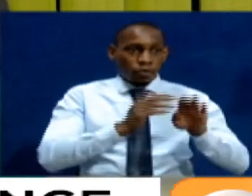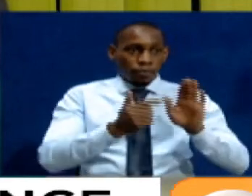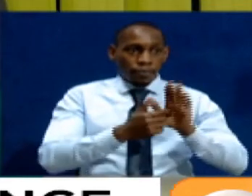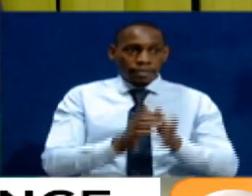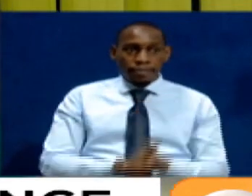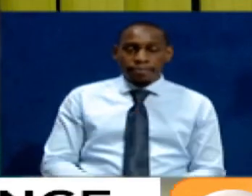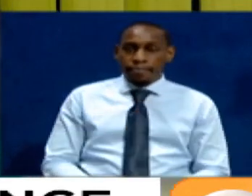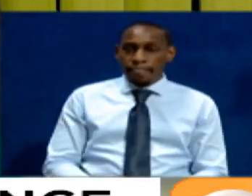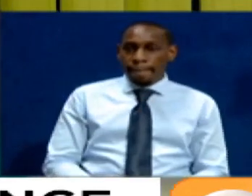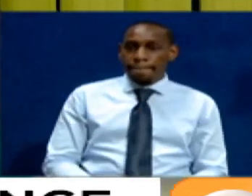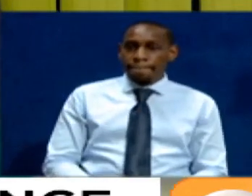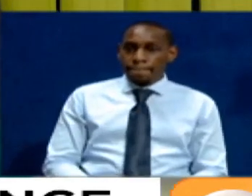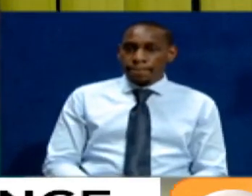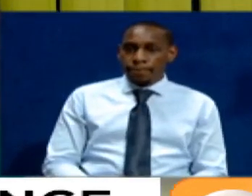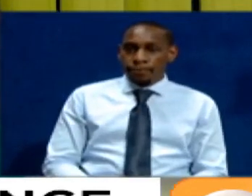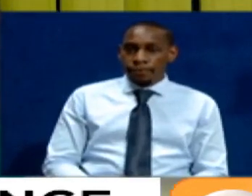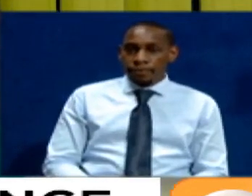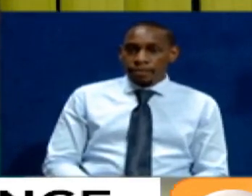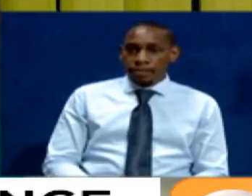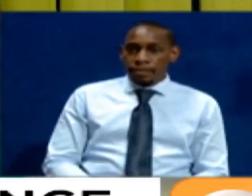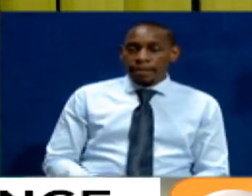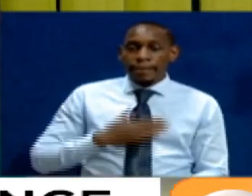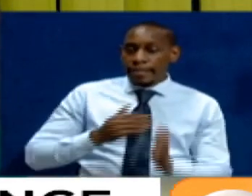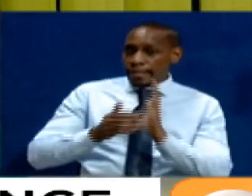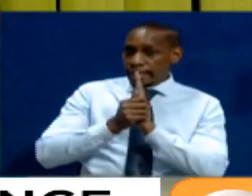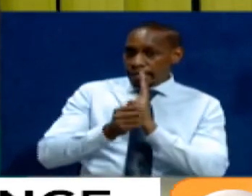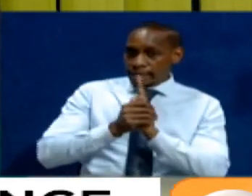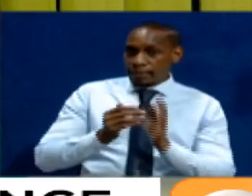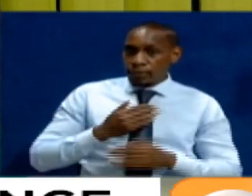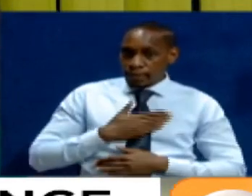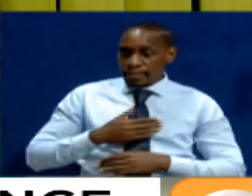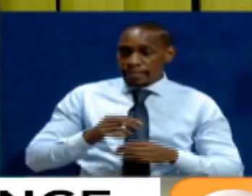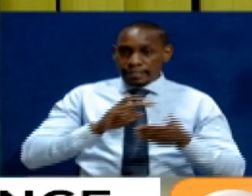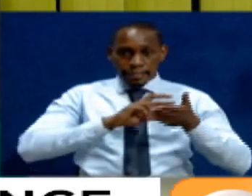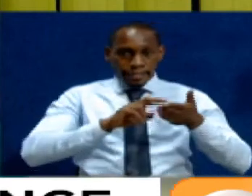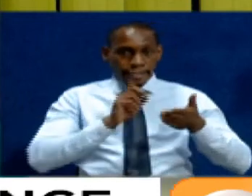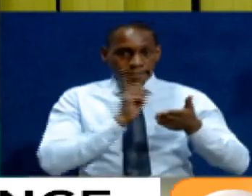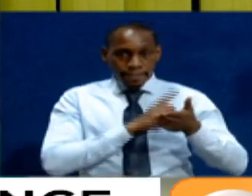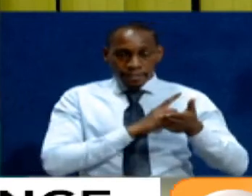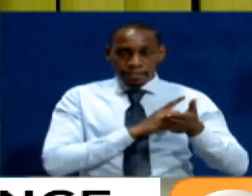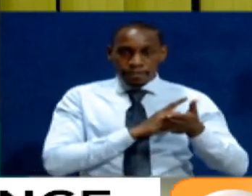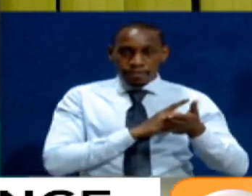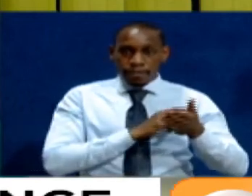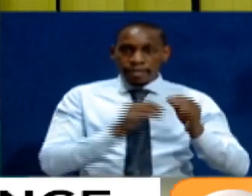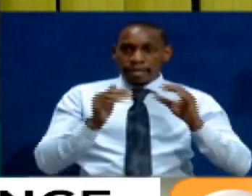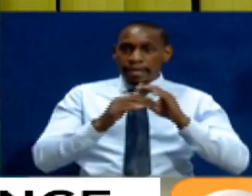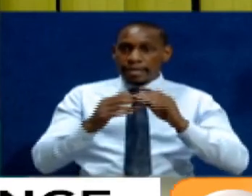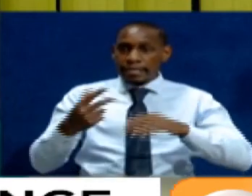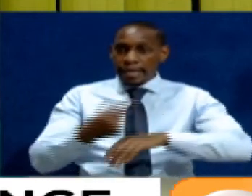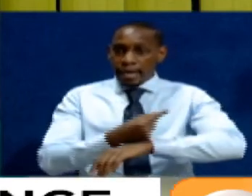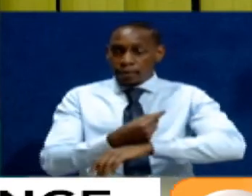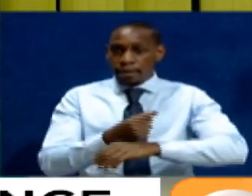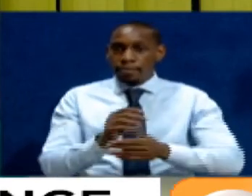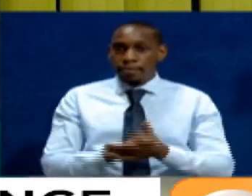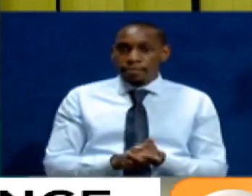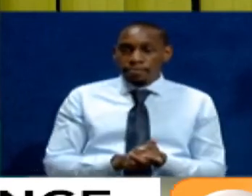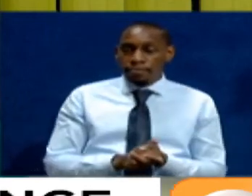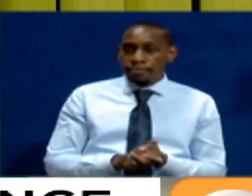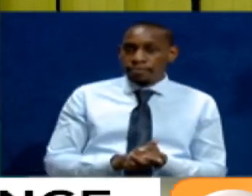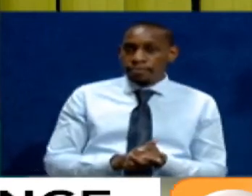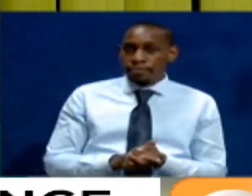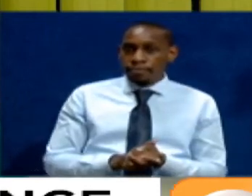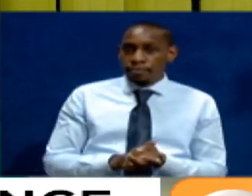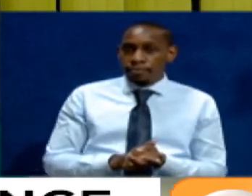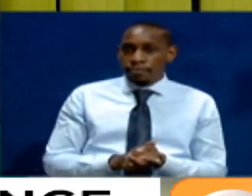point. As I am a scientist and I've read about the Sputnik vaccine,